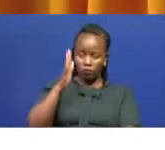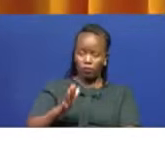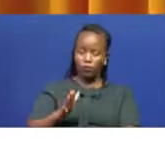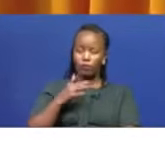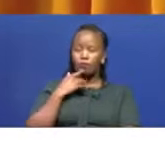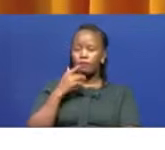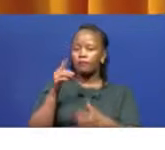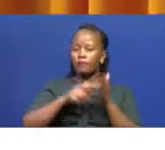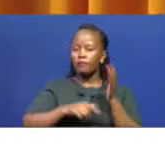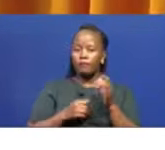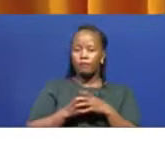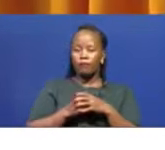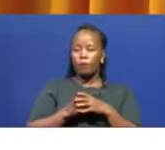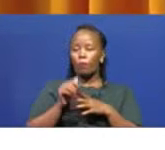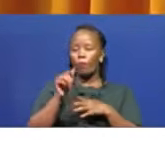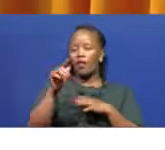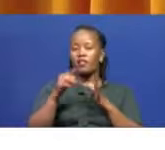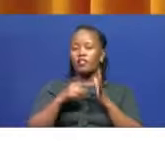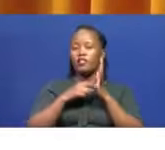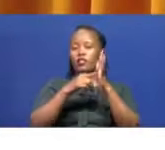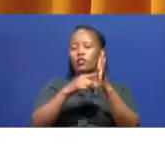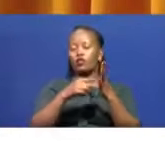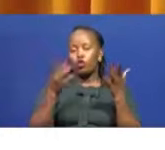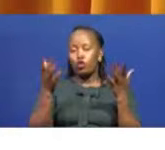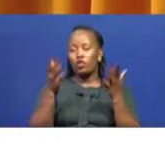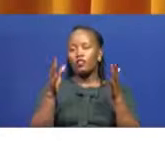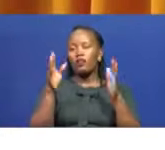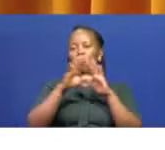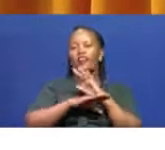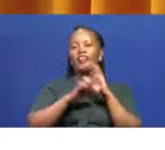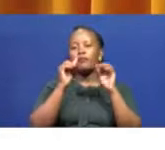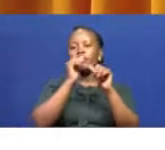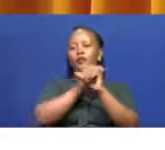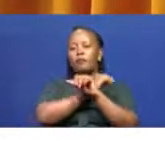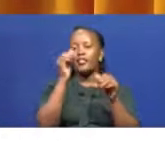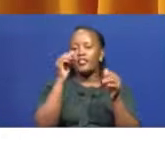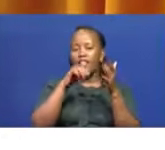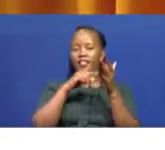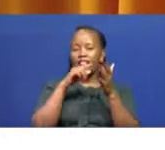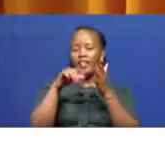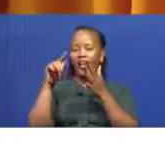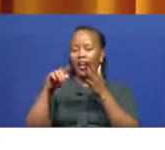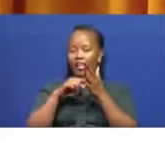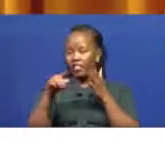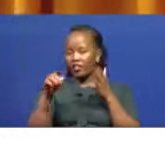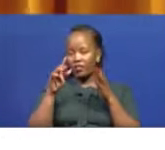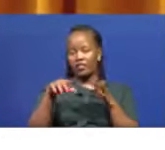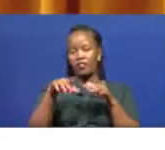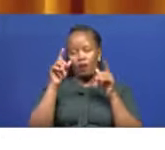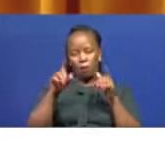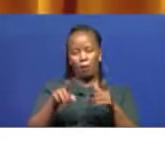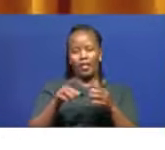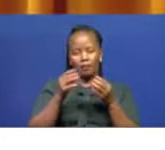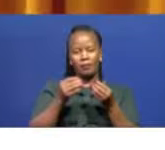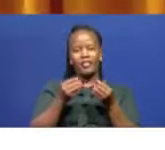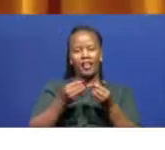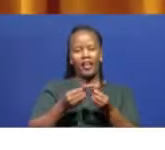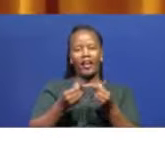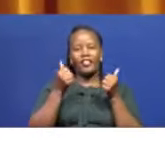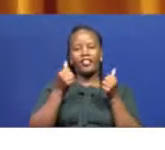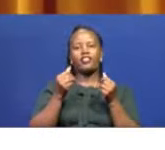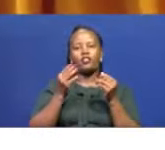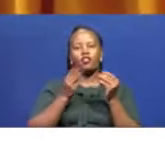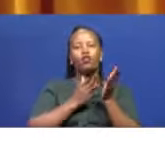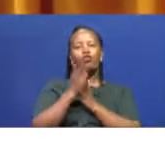signals that allegations against the Deputy President should, in the first instance, be addressed through